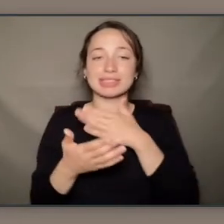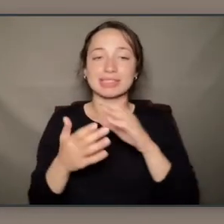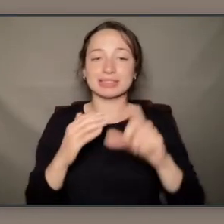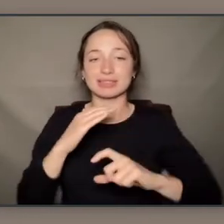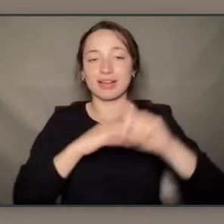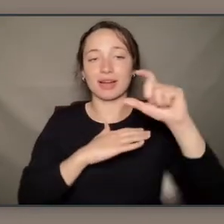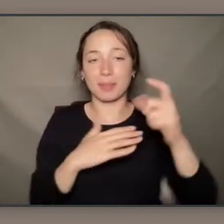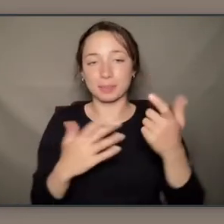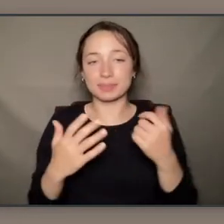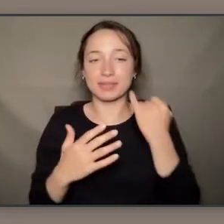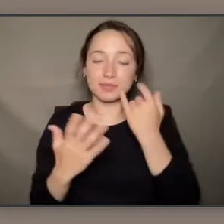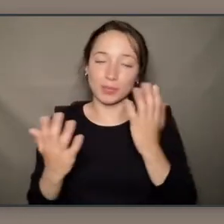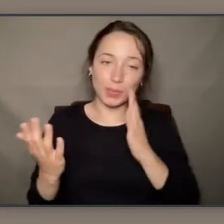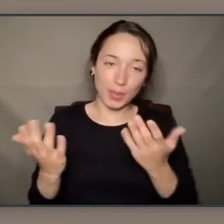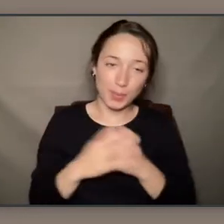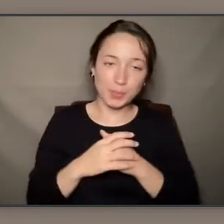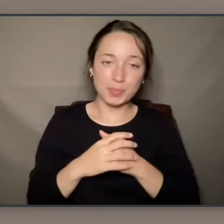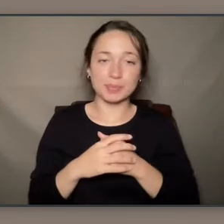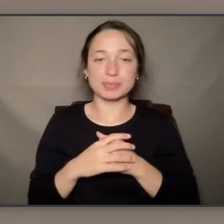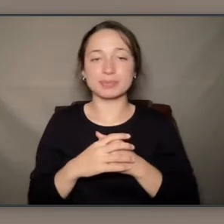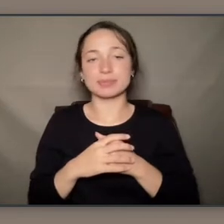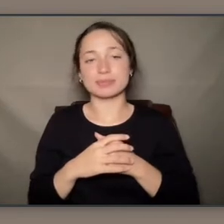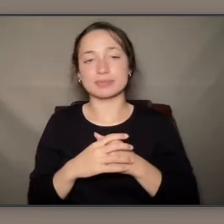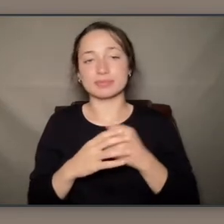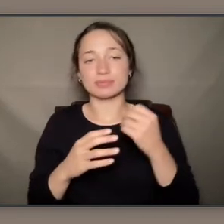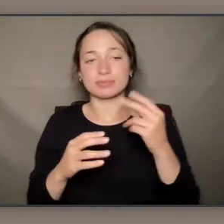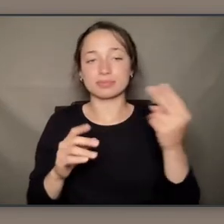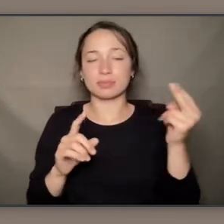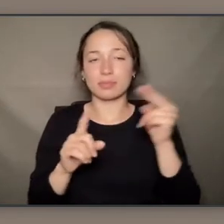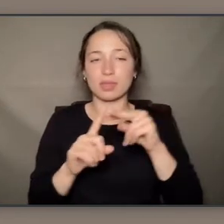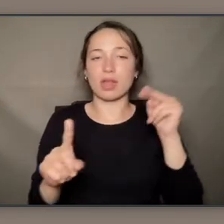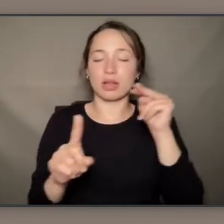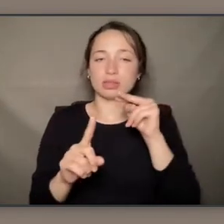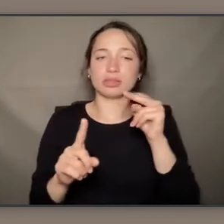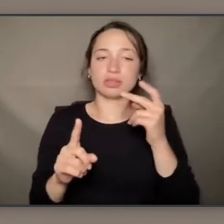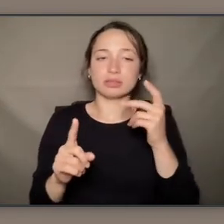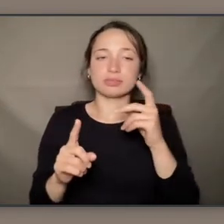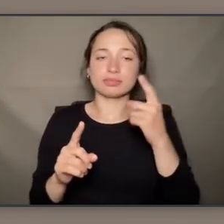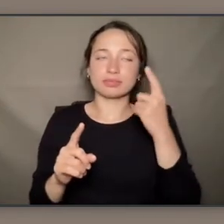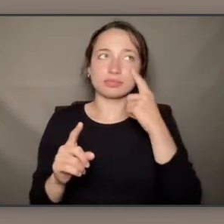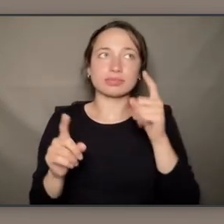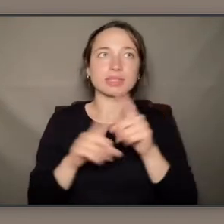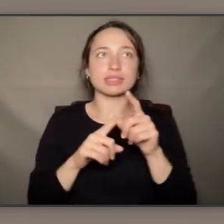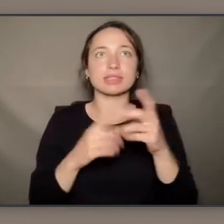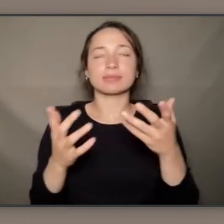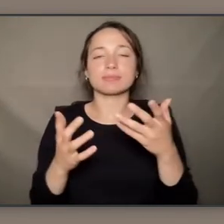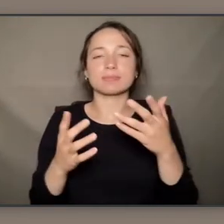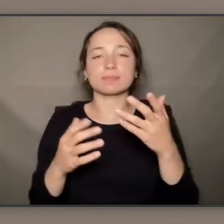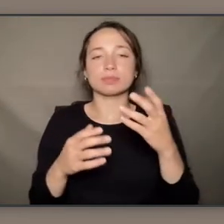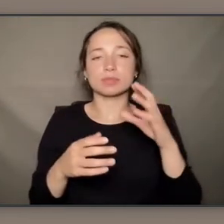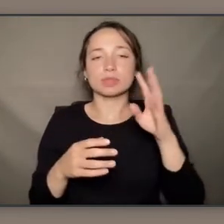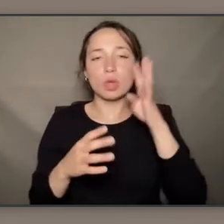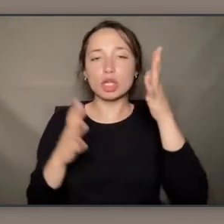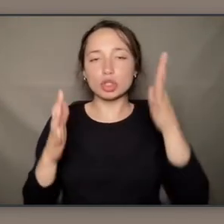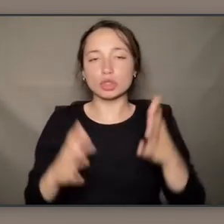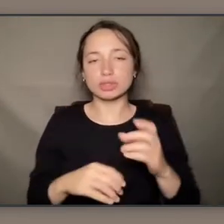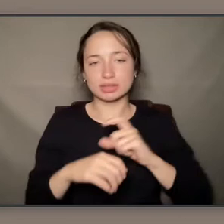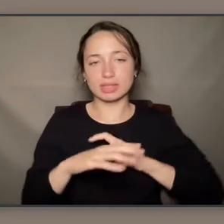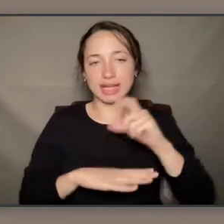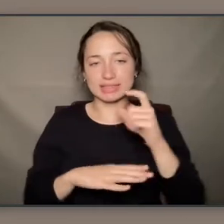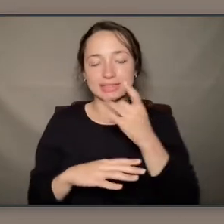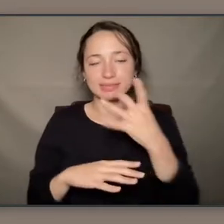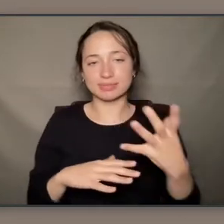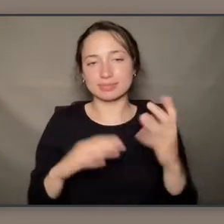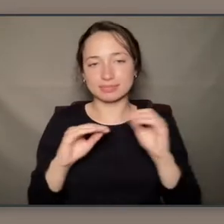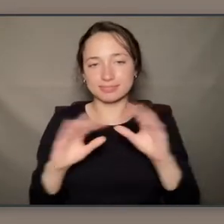sing the sun up, if you will. But I think of it beyond the scope of the sun, and think of it as the